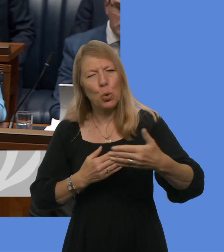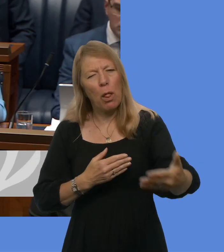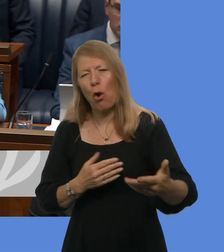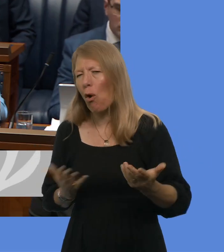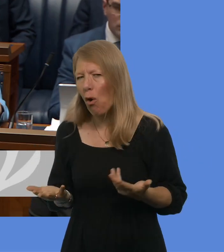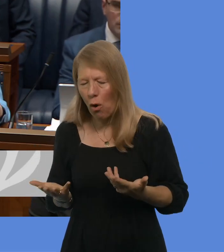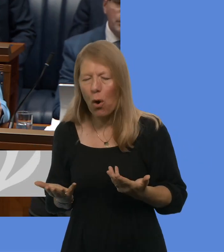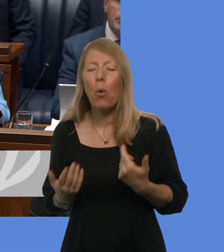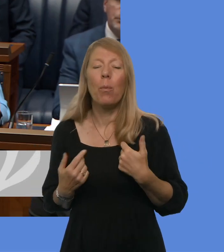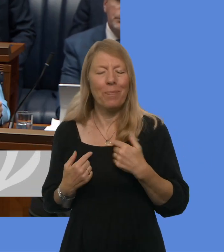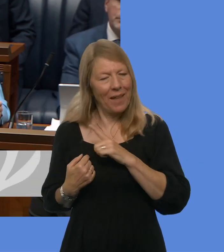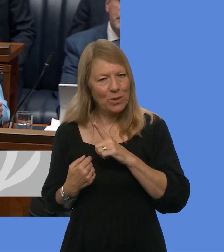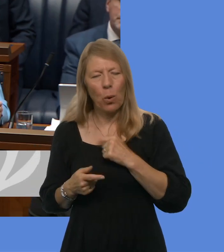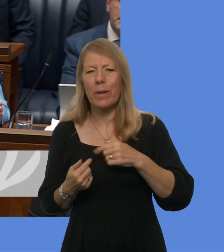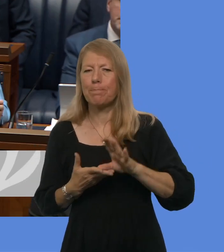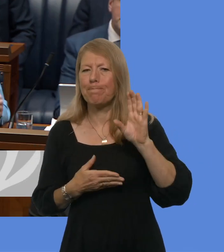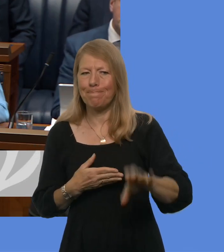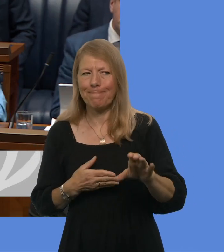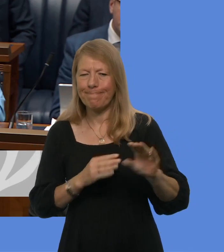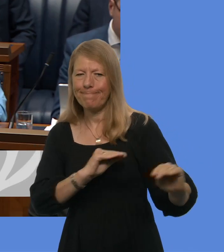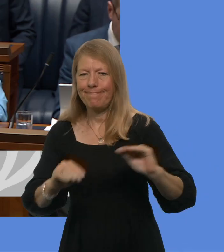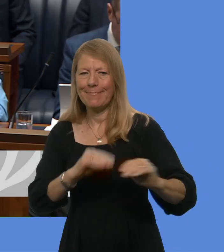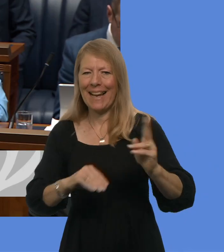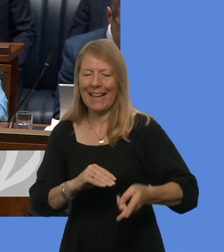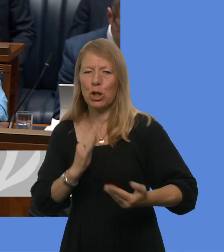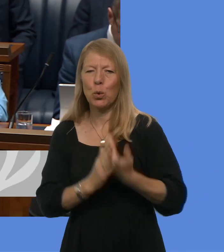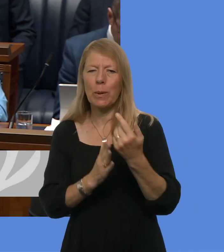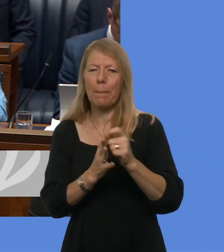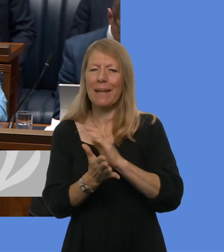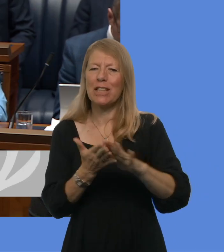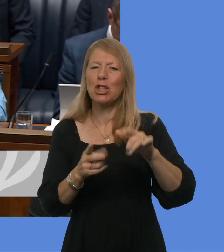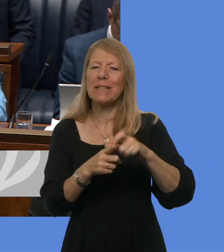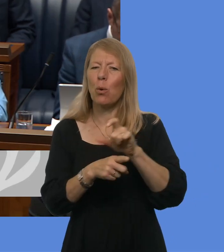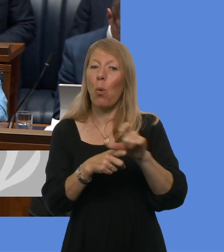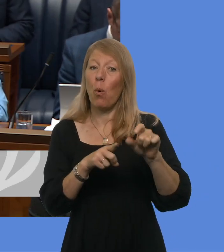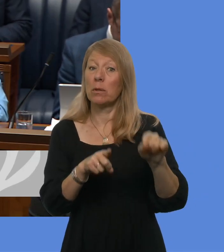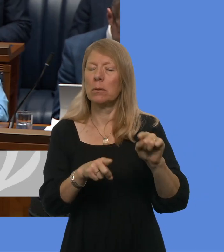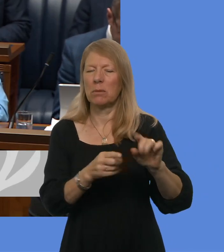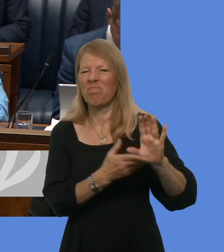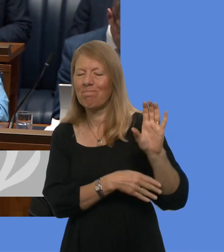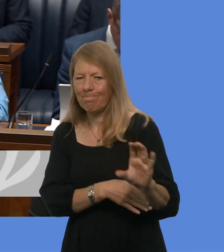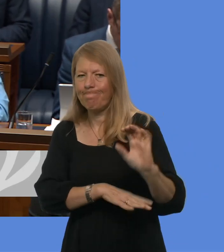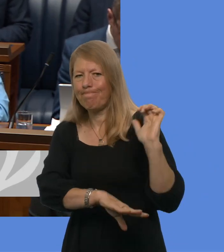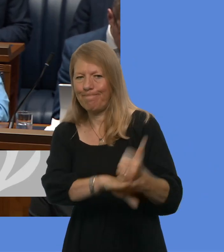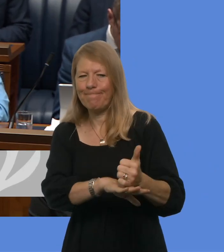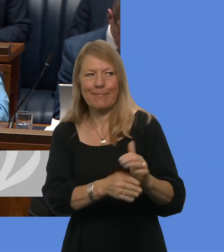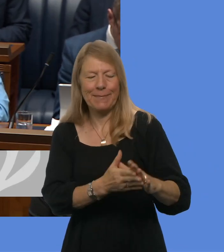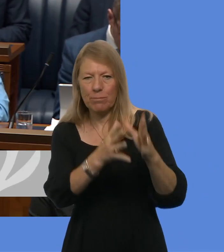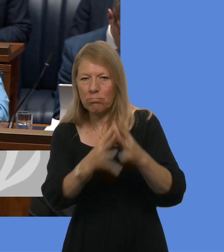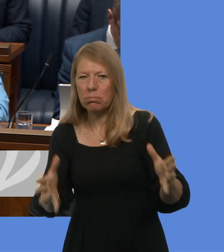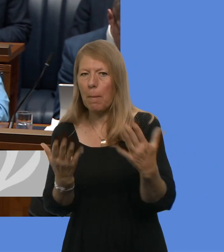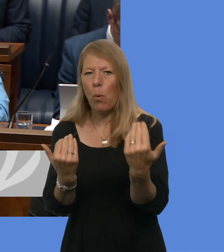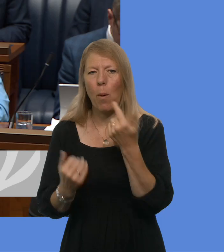into the workforce through this doctorate scheme that we have been providing support. It's also why I made the application